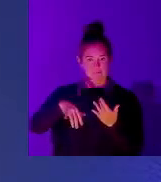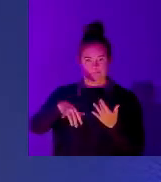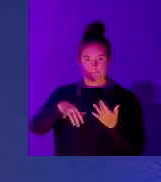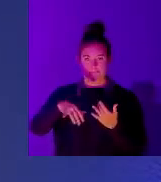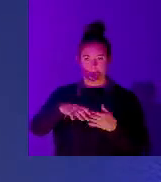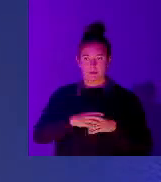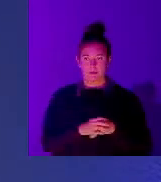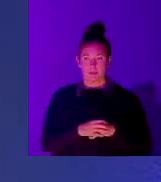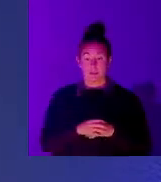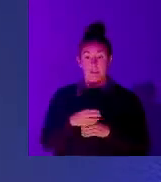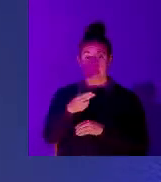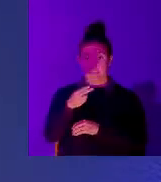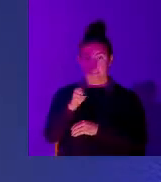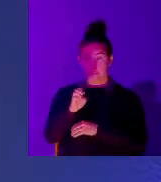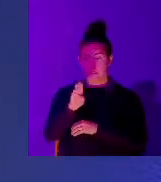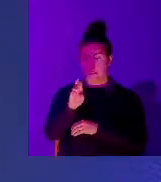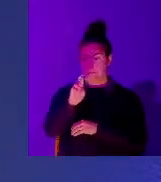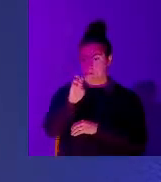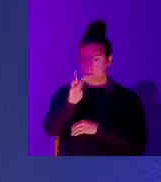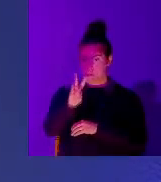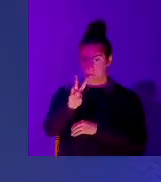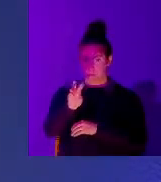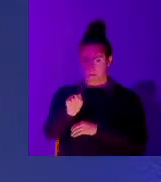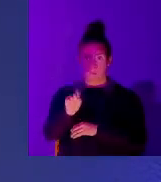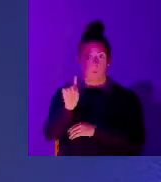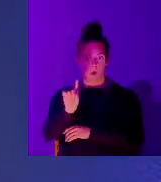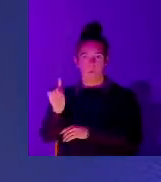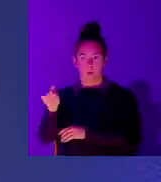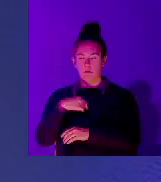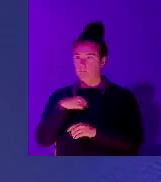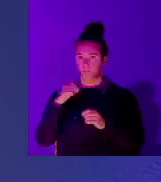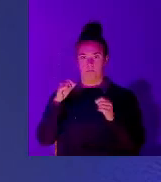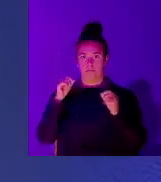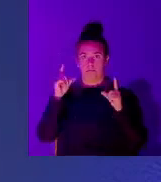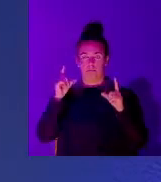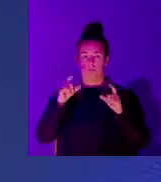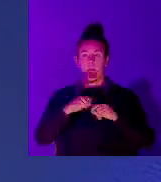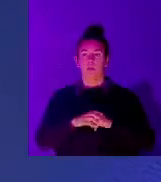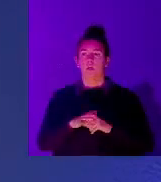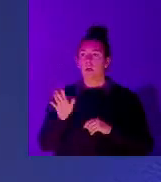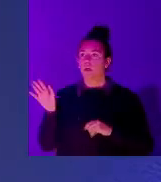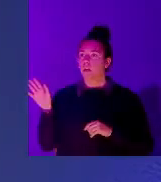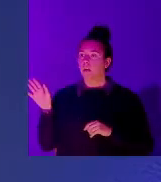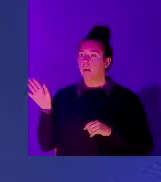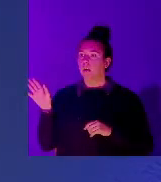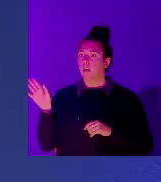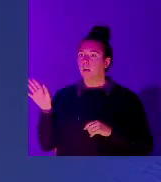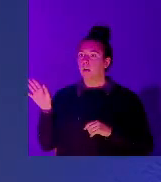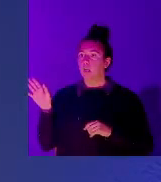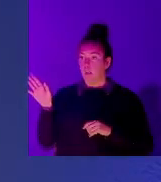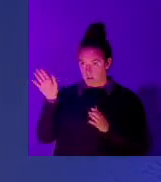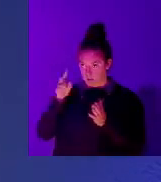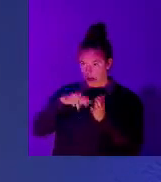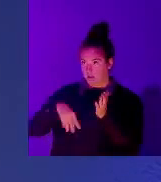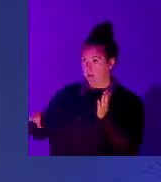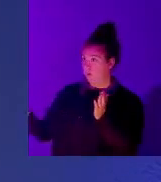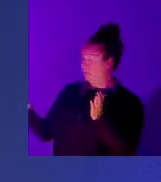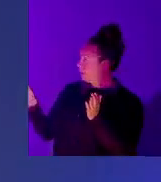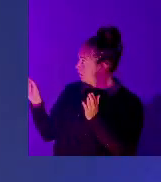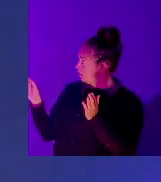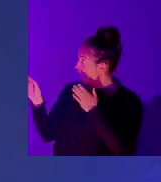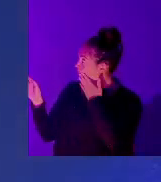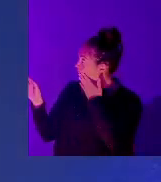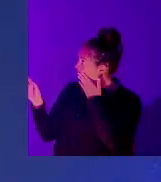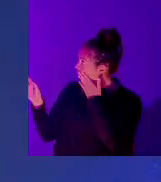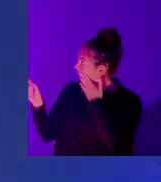1:1, very eye-opening. God, who at sundry times and in diverse manners spake